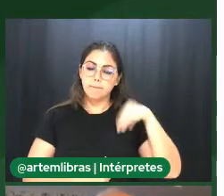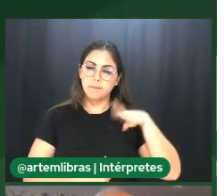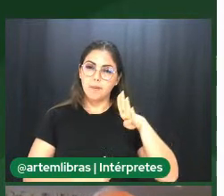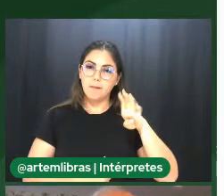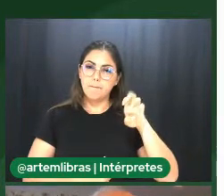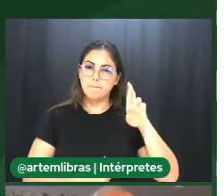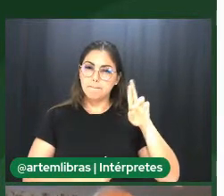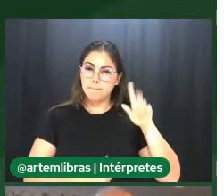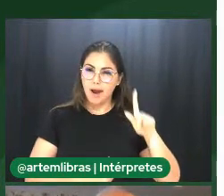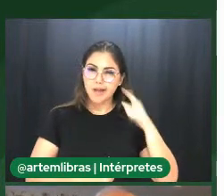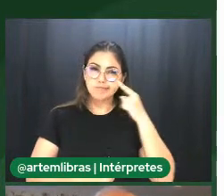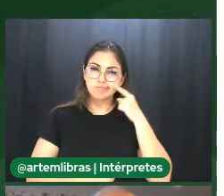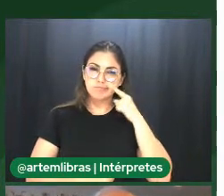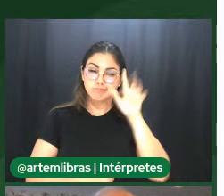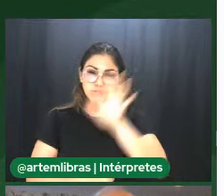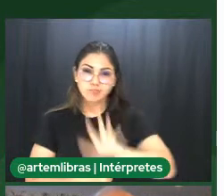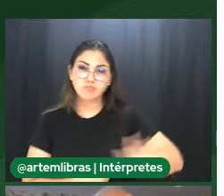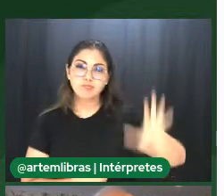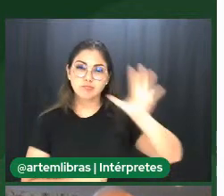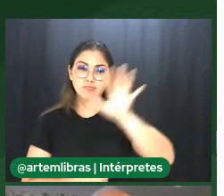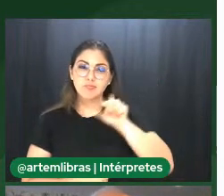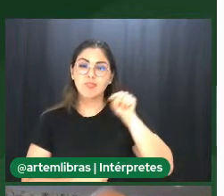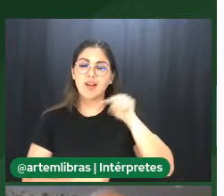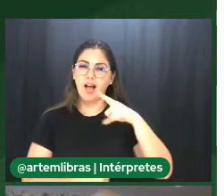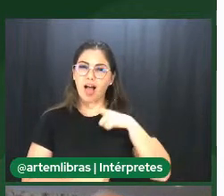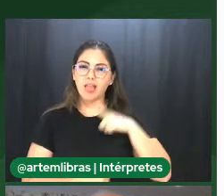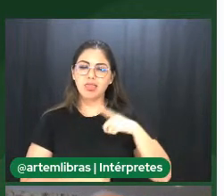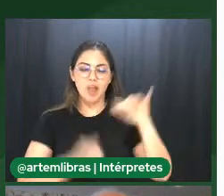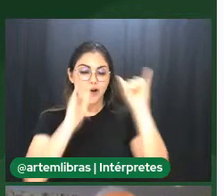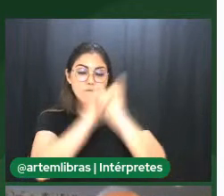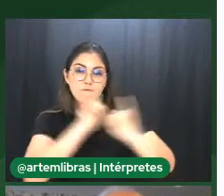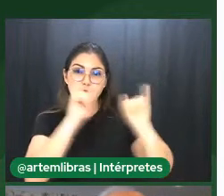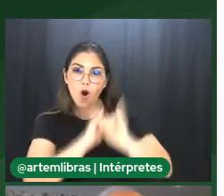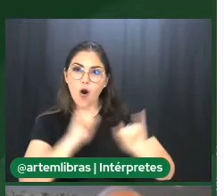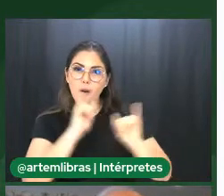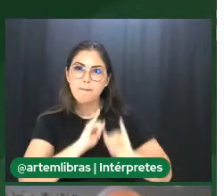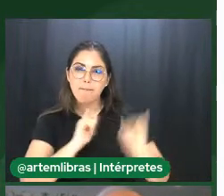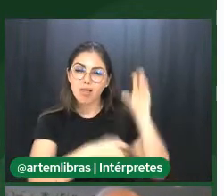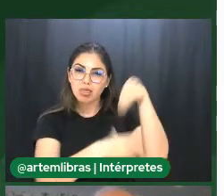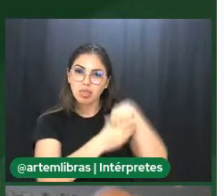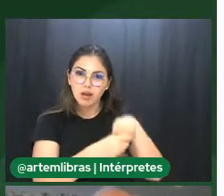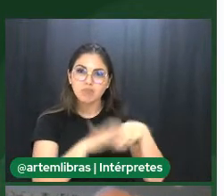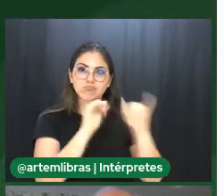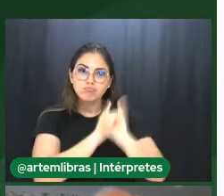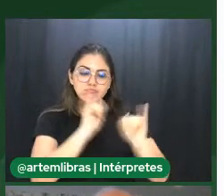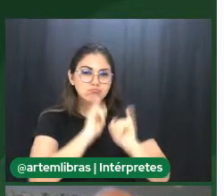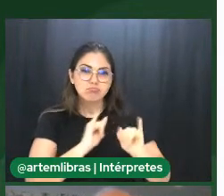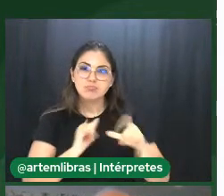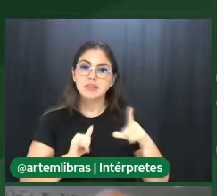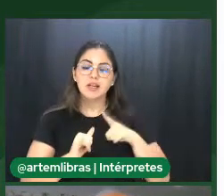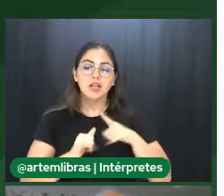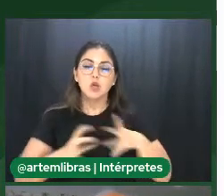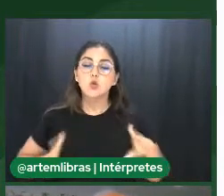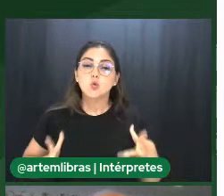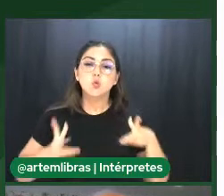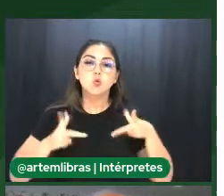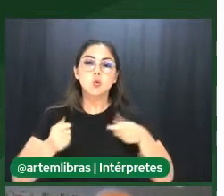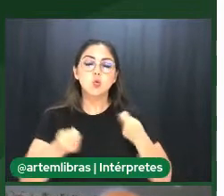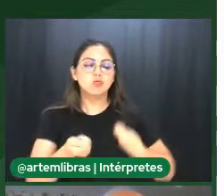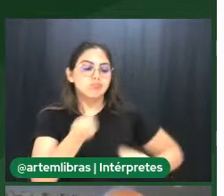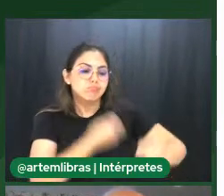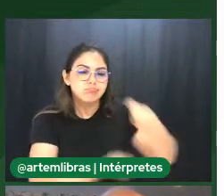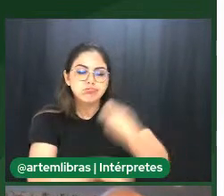organizes, clusters, and presents the data in an orderly way in this information abundant display that